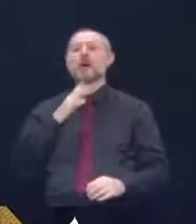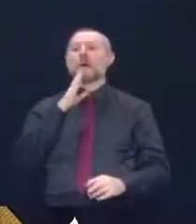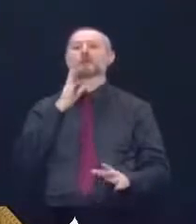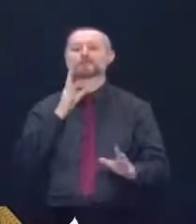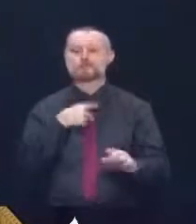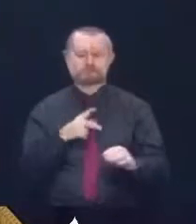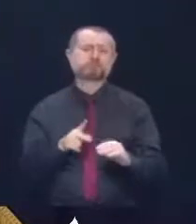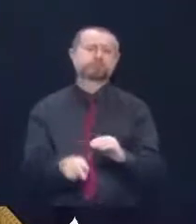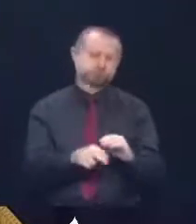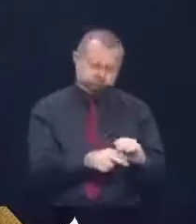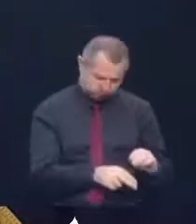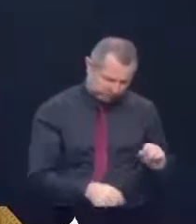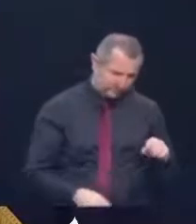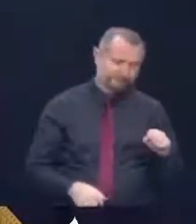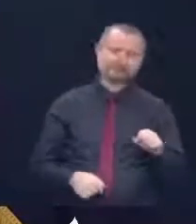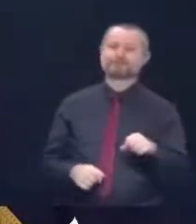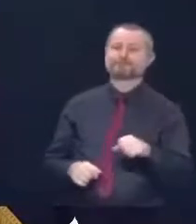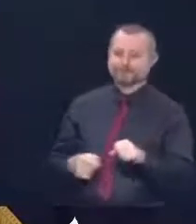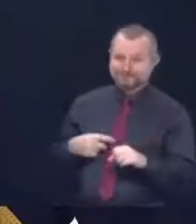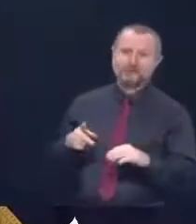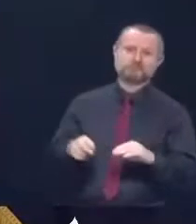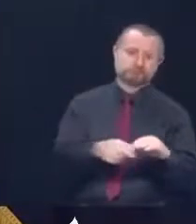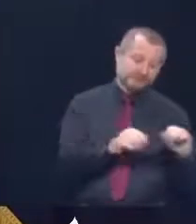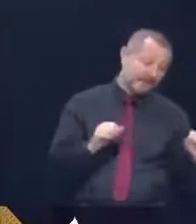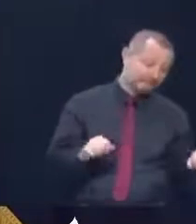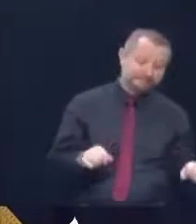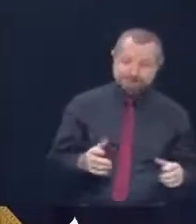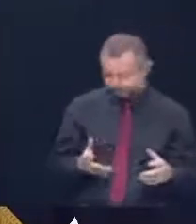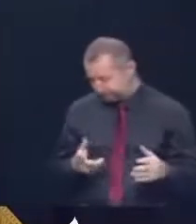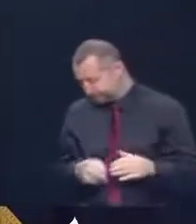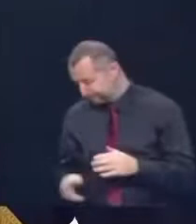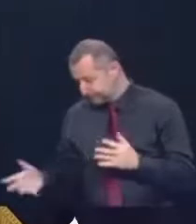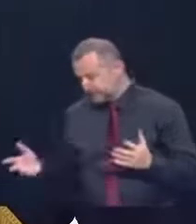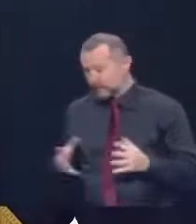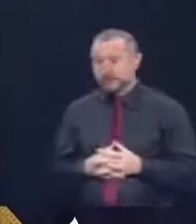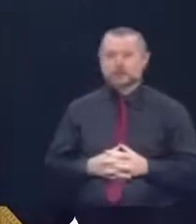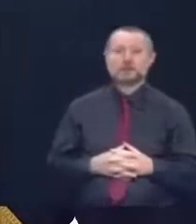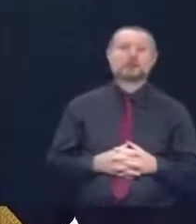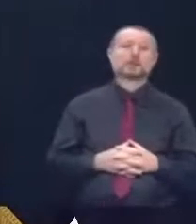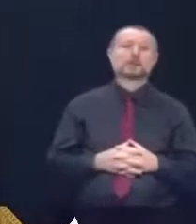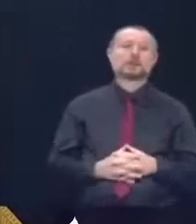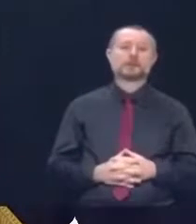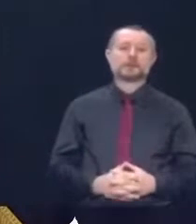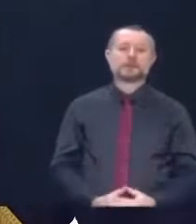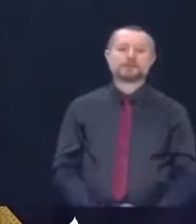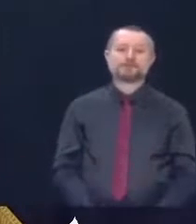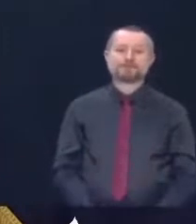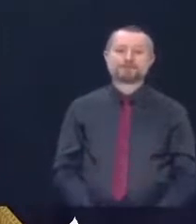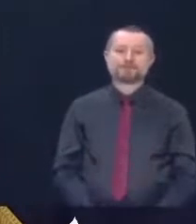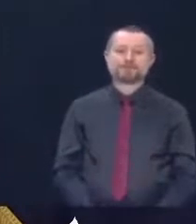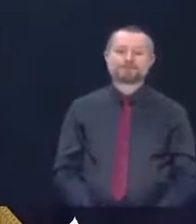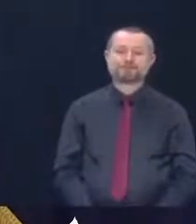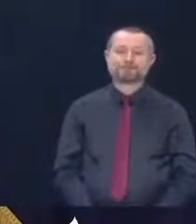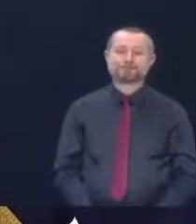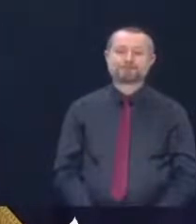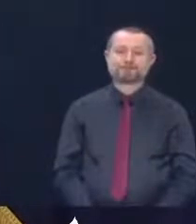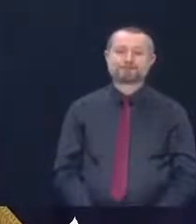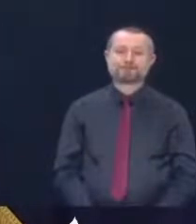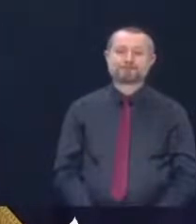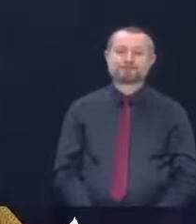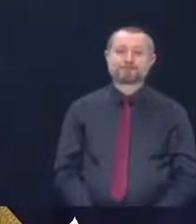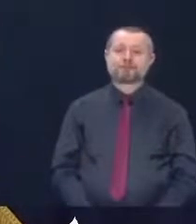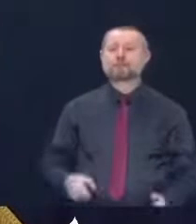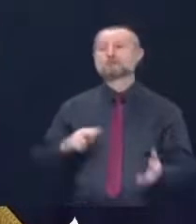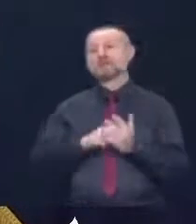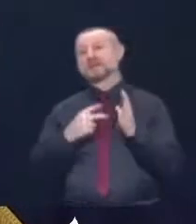know the relevance of that, but it sounds good. 44 to a 29 waste. you would have to